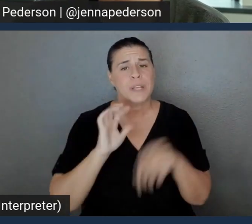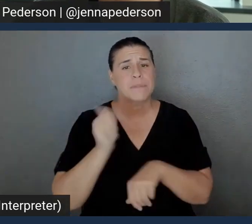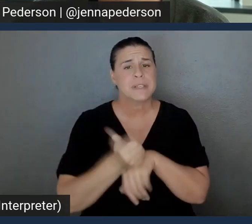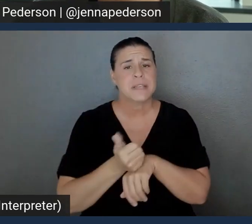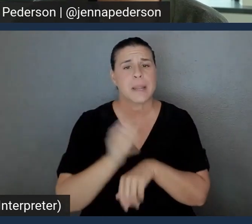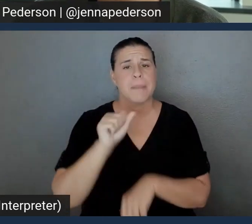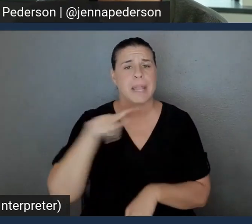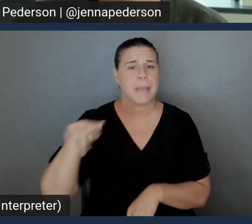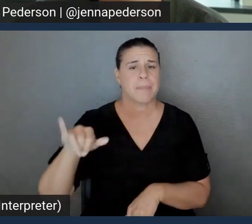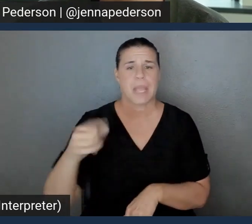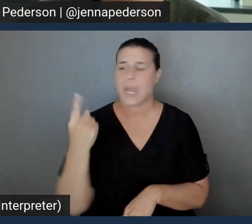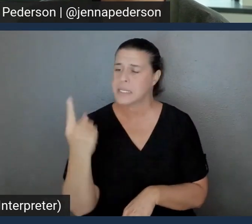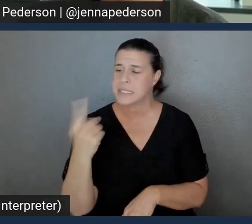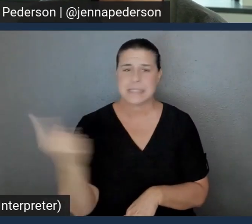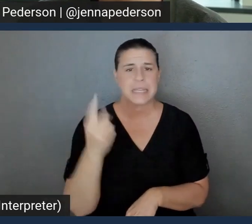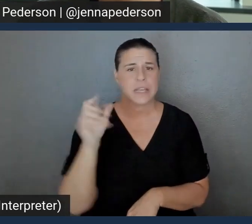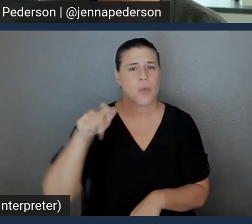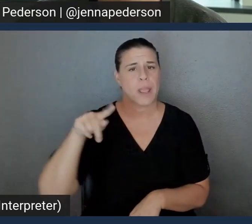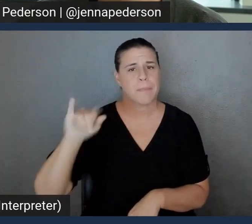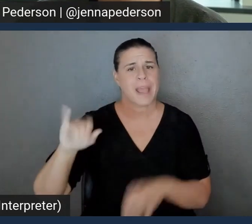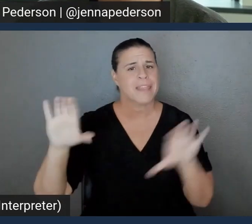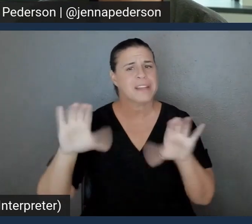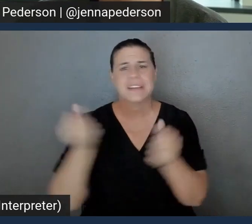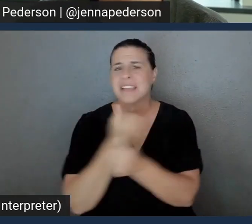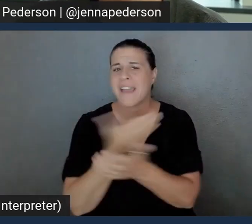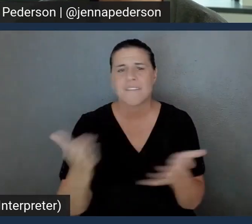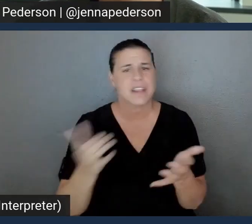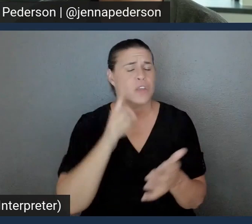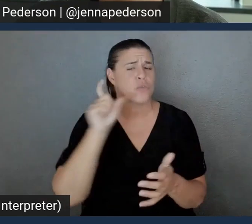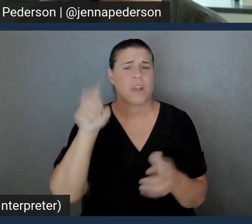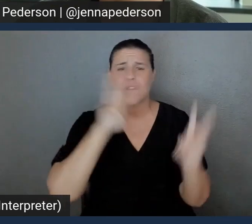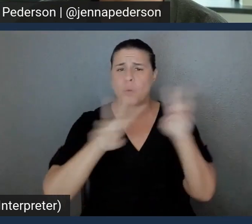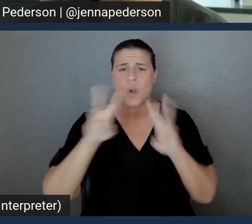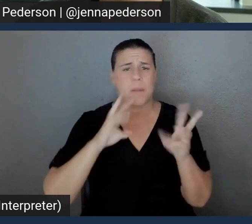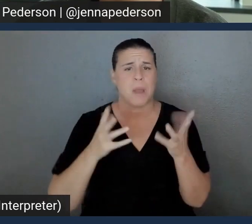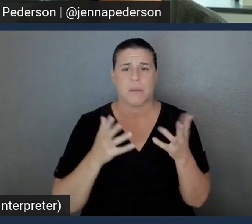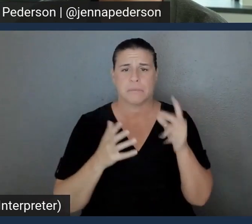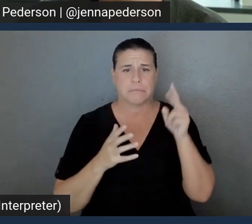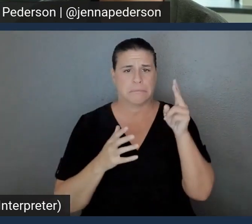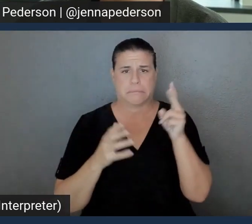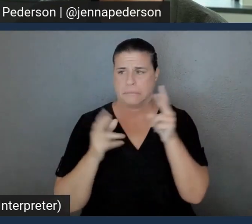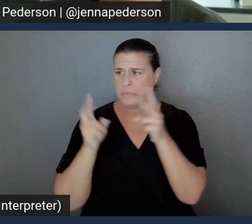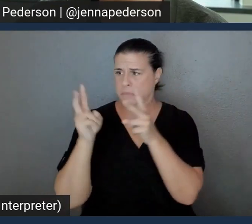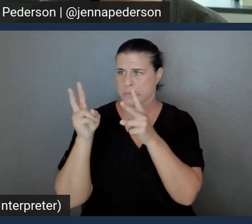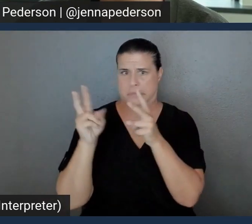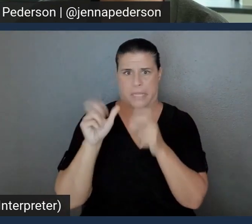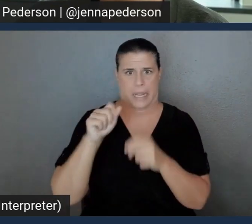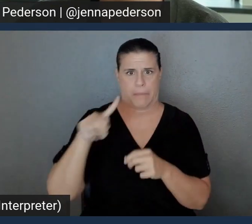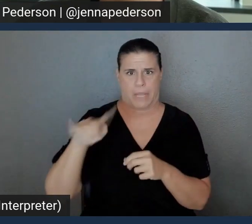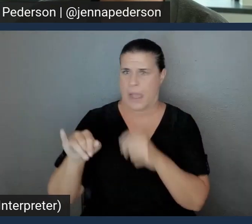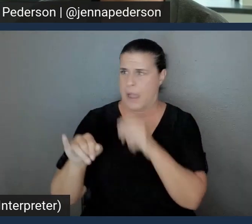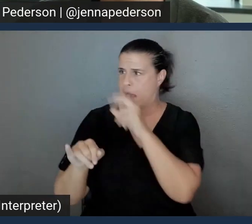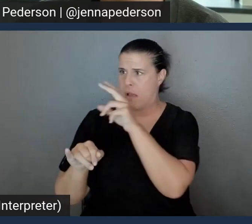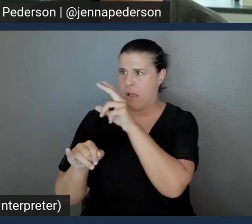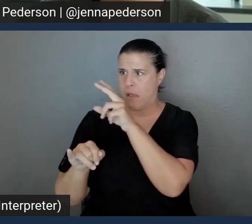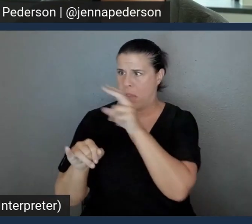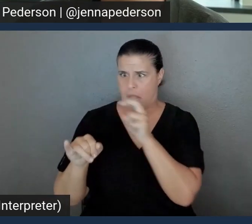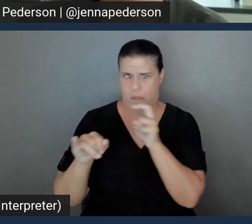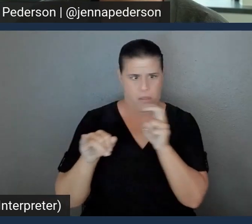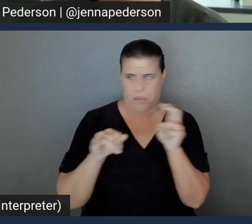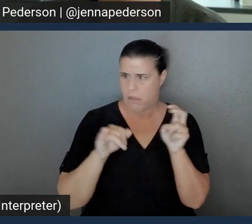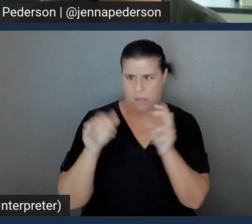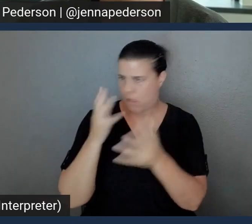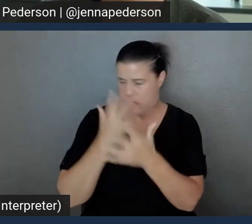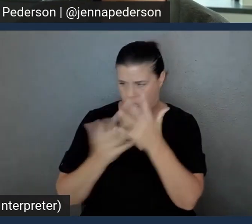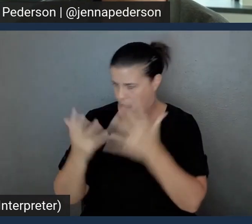that does all of this, and you don't have to worry about maybe taking a ton of different APIs and doing the development work yourself. So